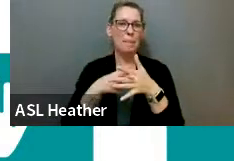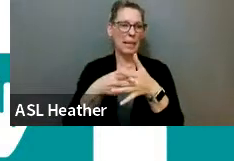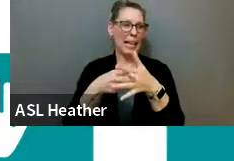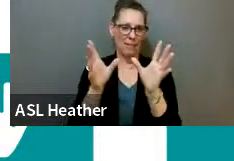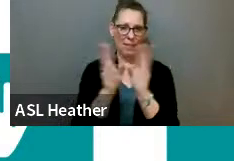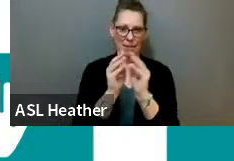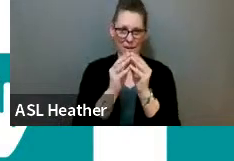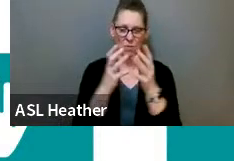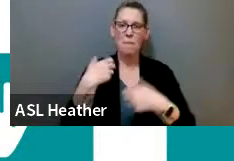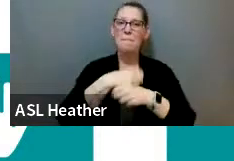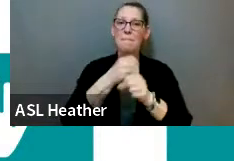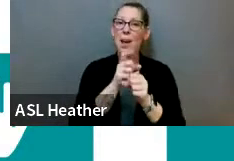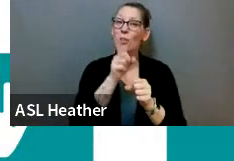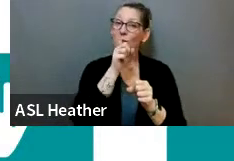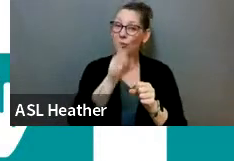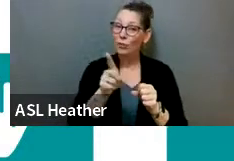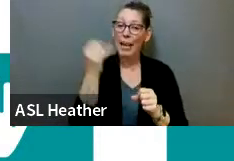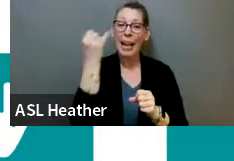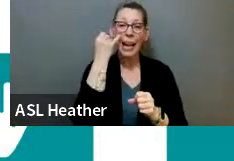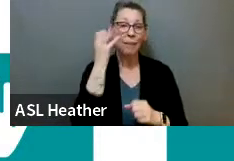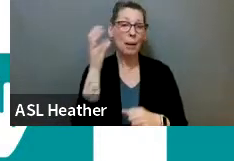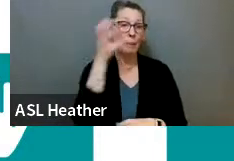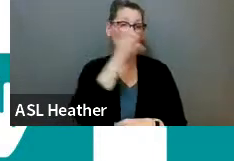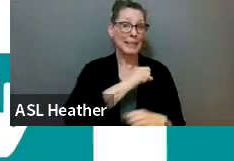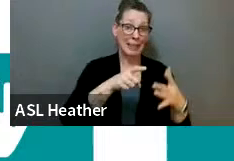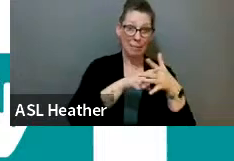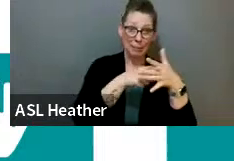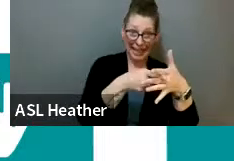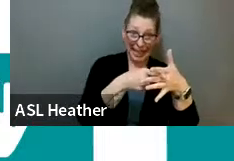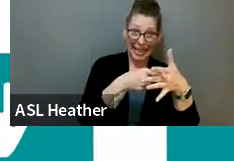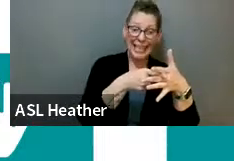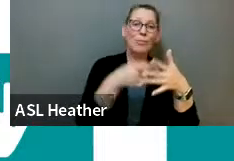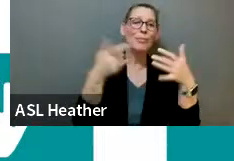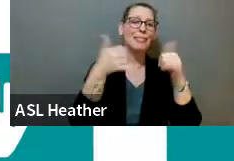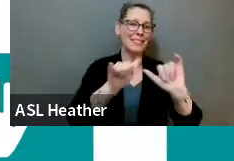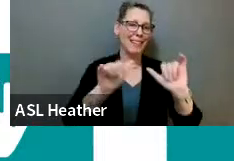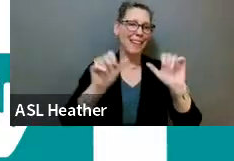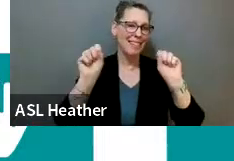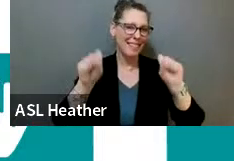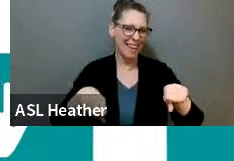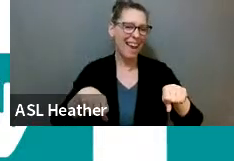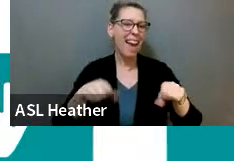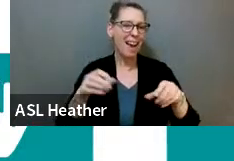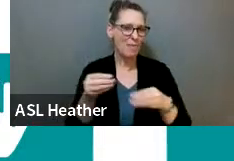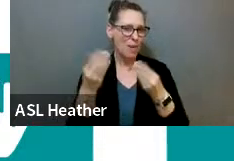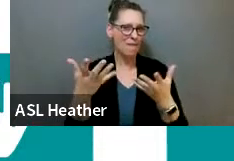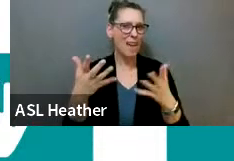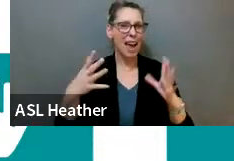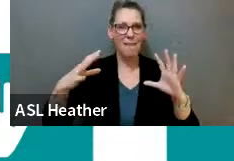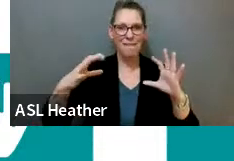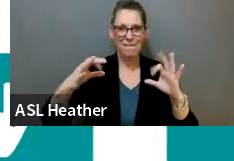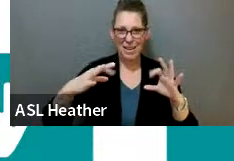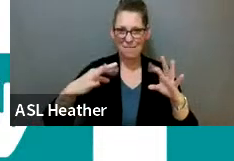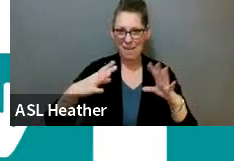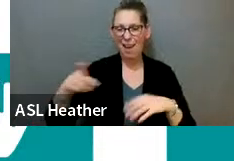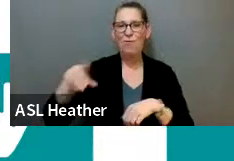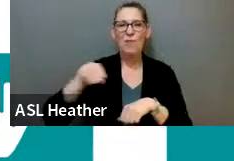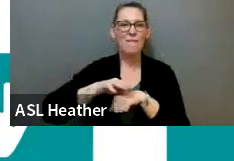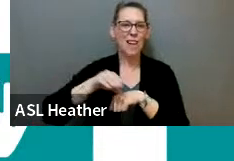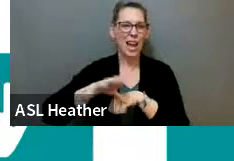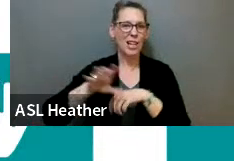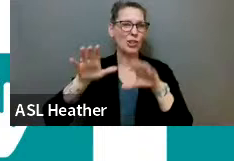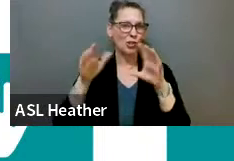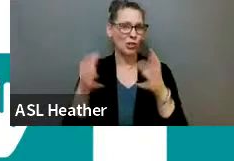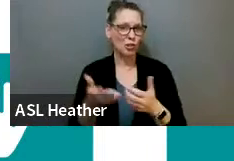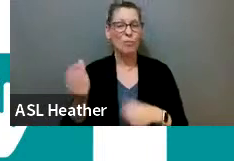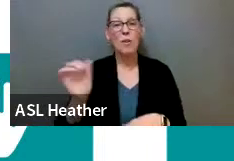We want to make sure, though, that if you missed the beginning of the meeting, you do still have the opportunity to provide feedback to our advisory group.